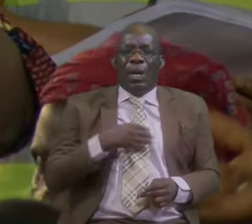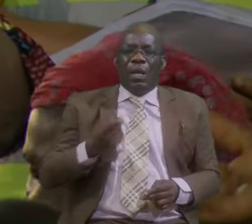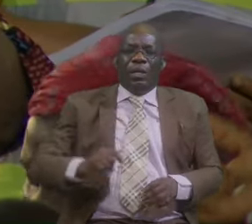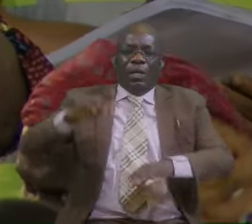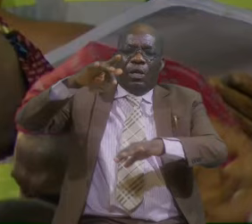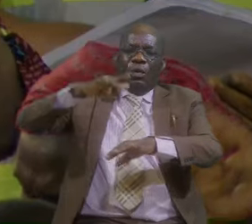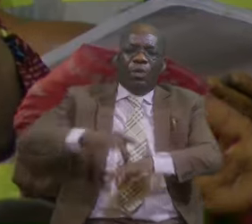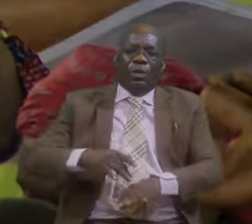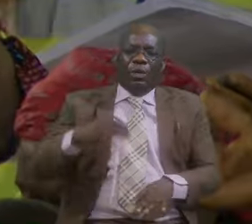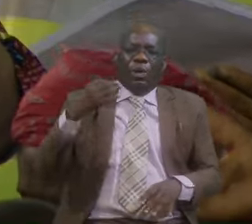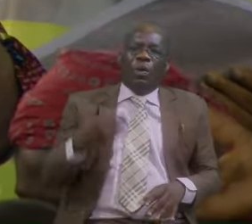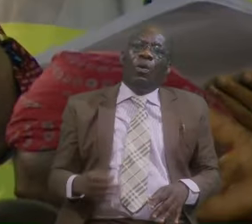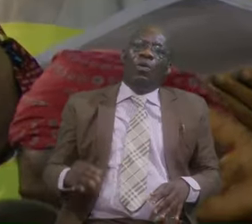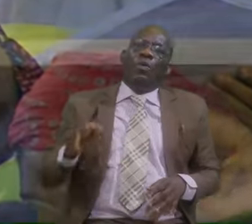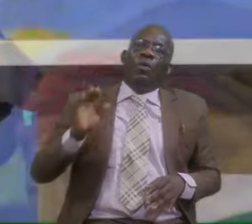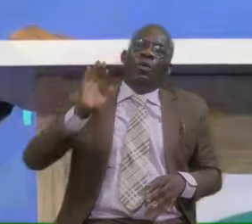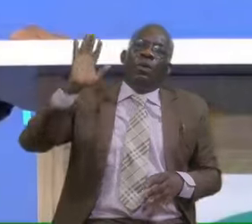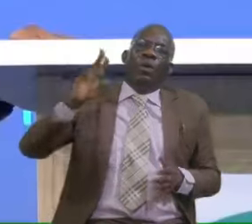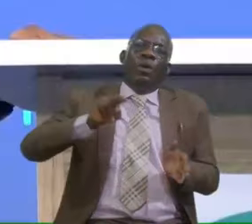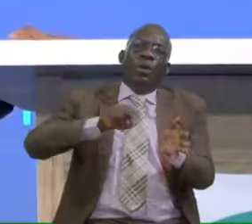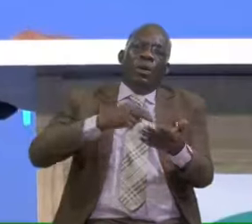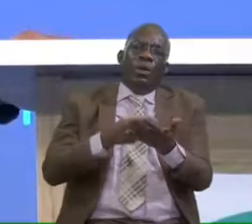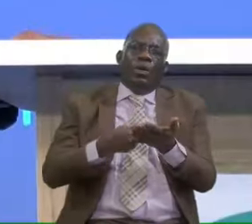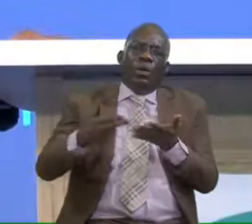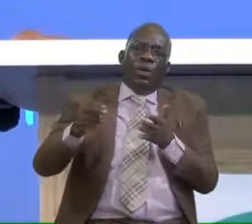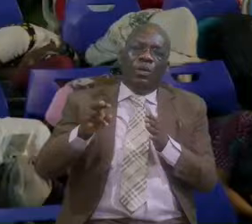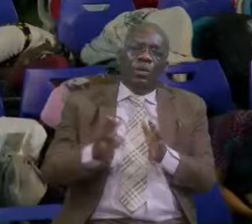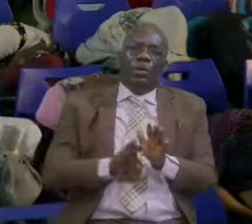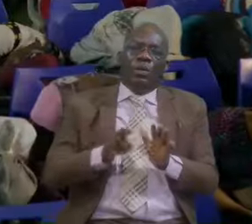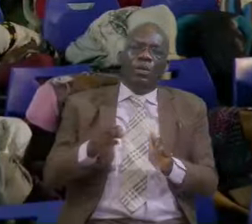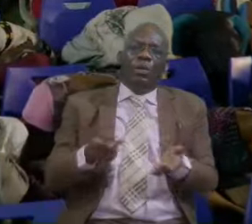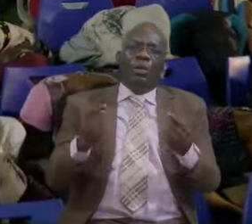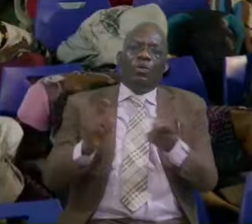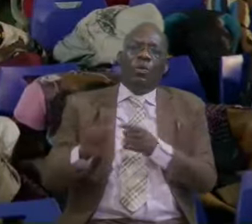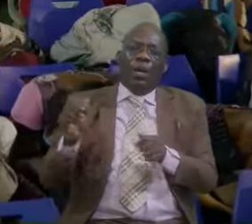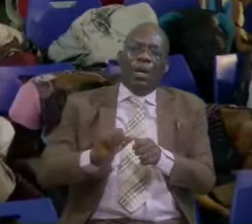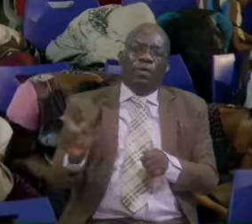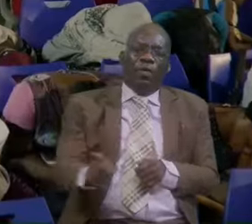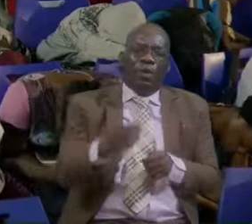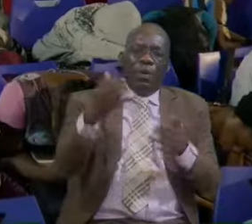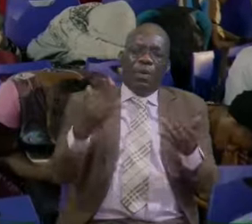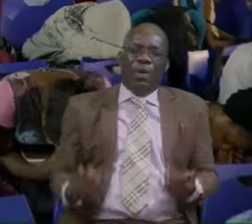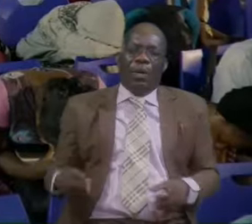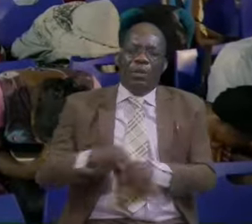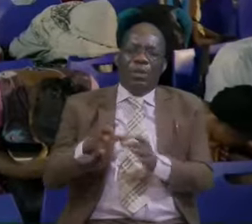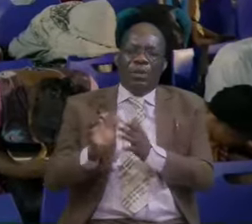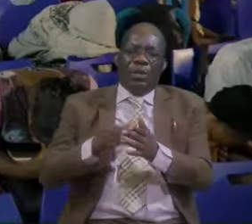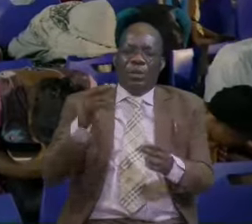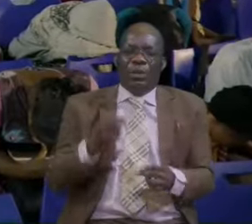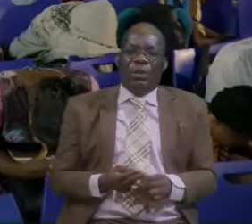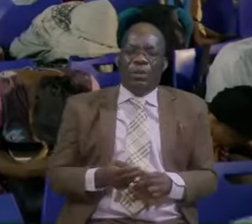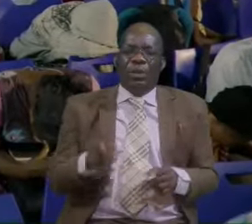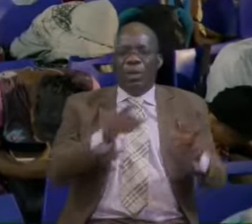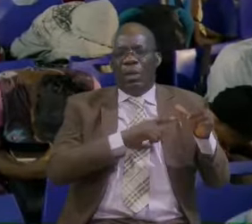your righteousness come to everyone now in Jesus' name.